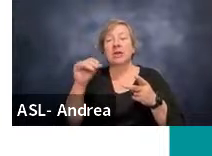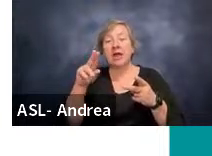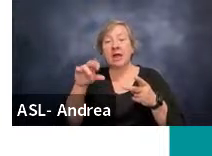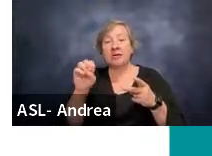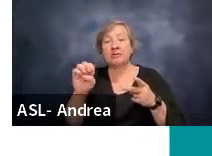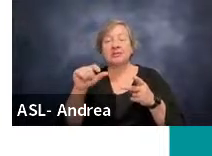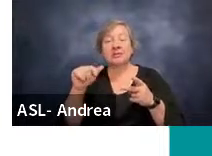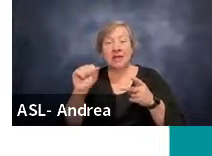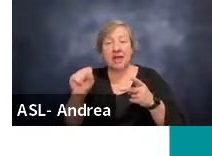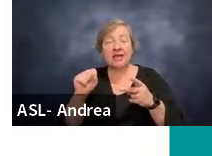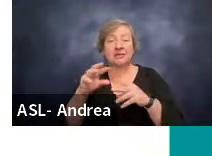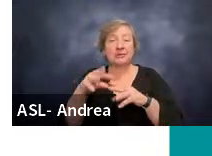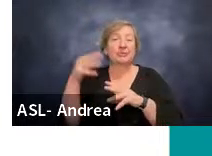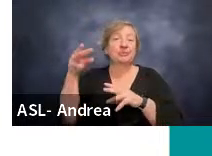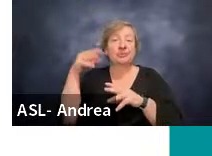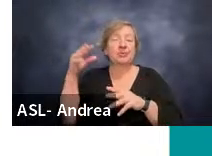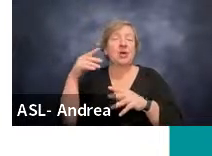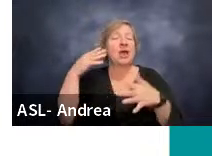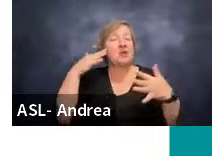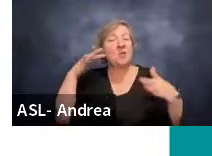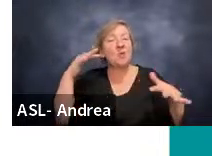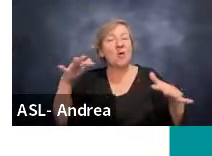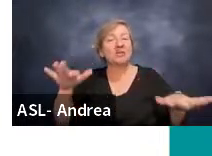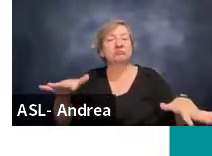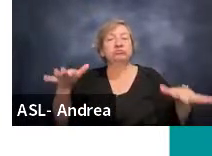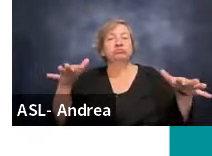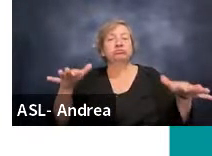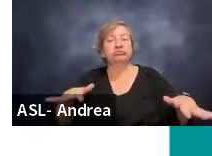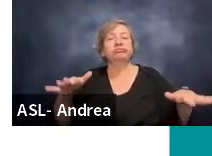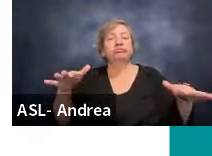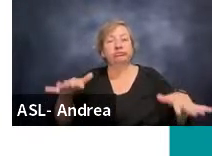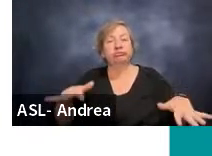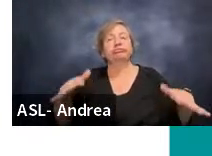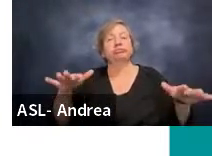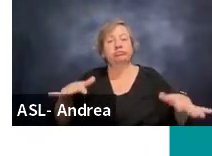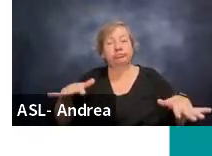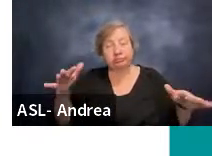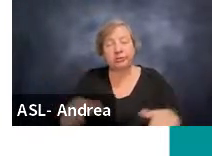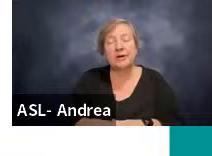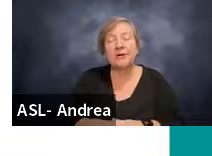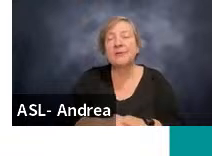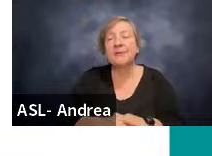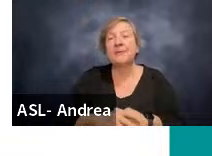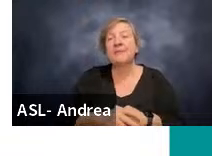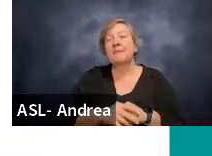and vibration. And so that is a